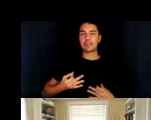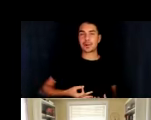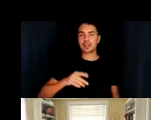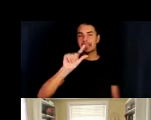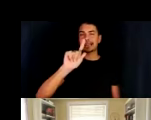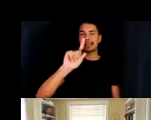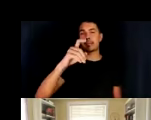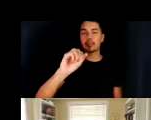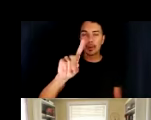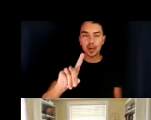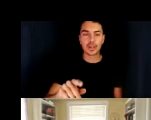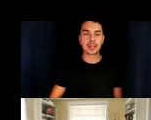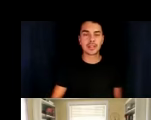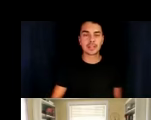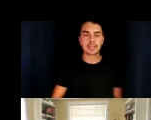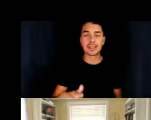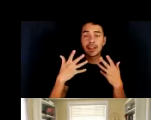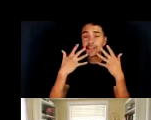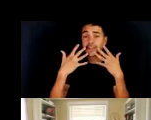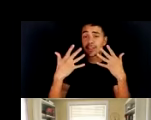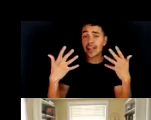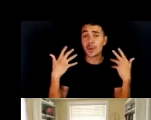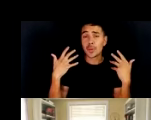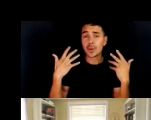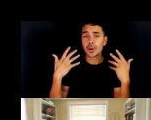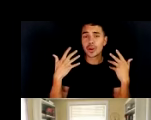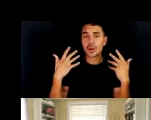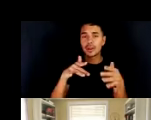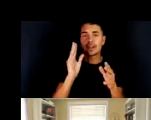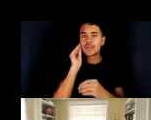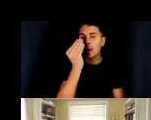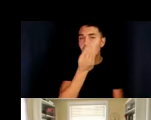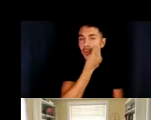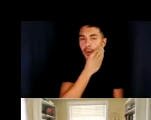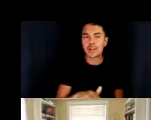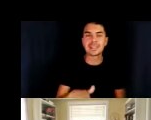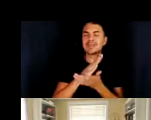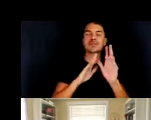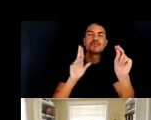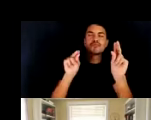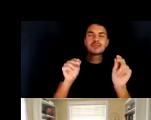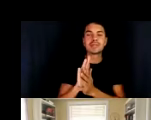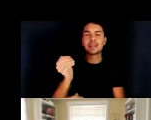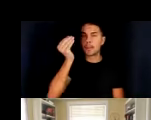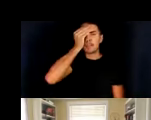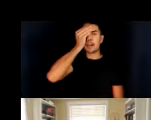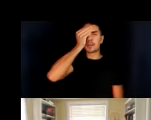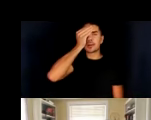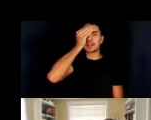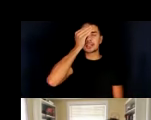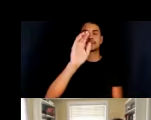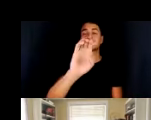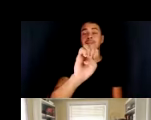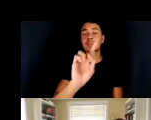up. Witch, a flower, cute. And there's a couple nays. Pirates, awesome, you guys. Oh, Edward Scissorhand,